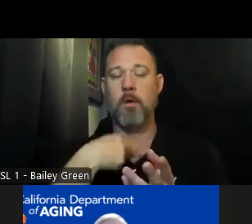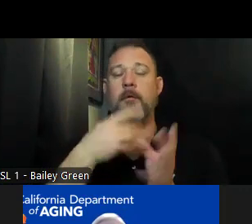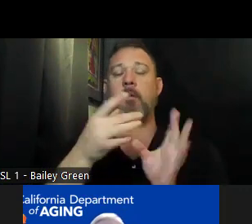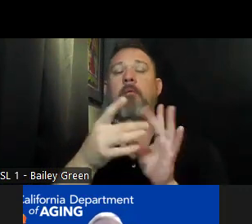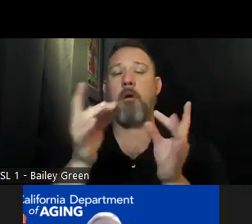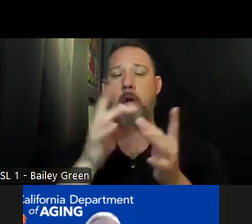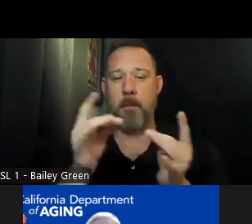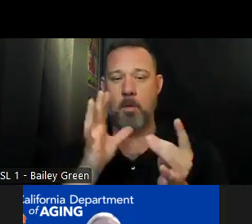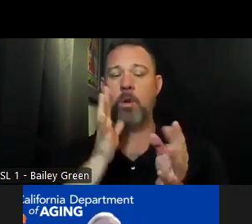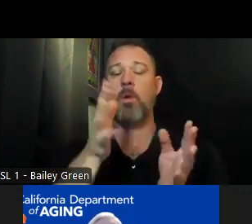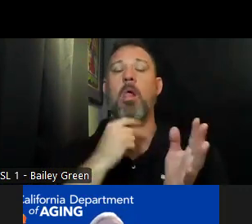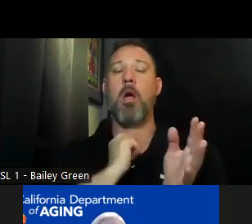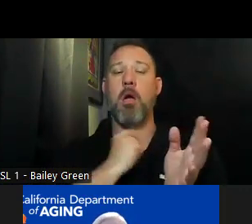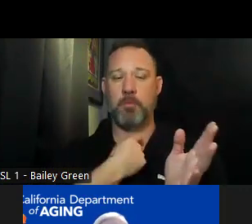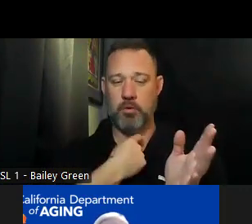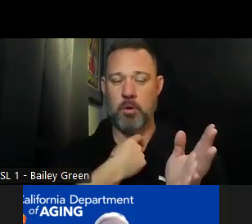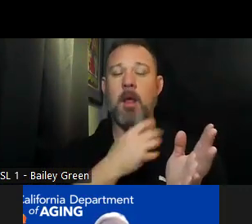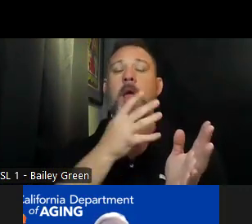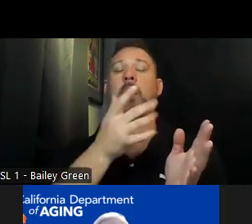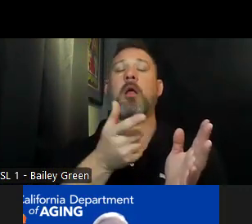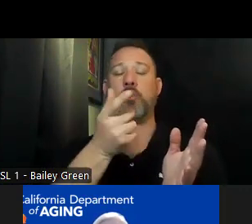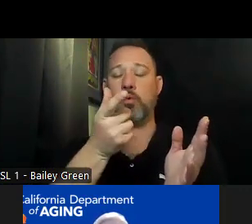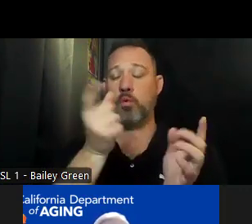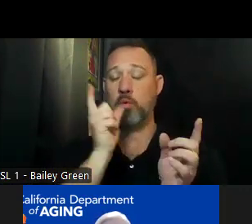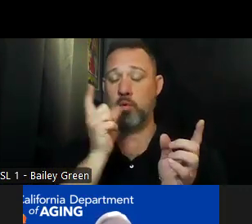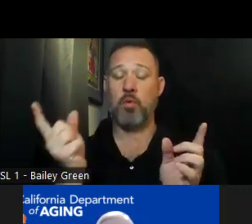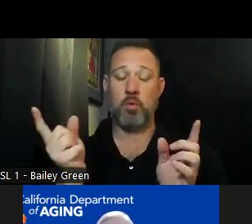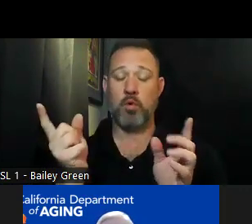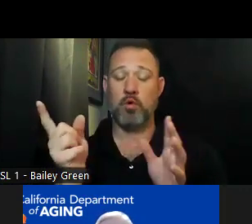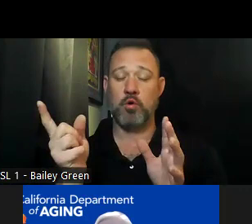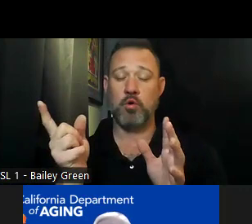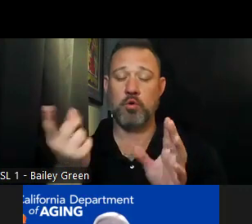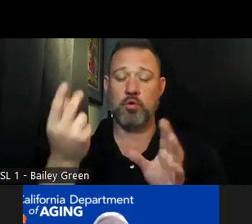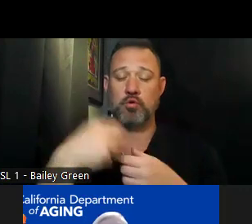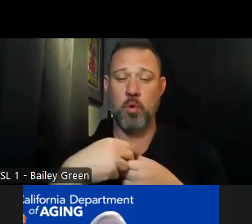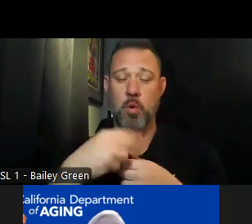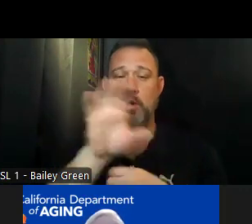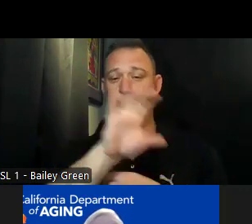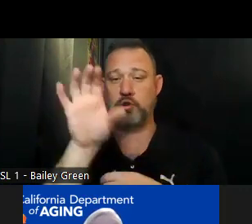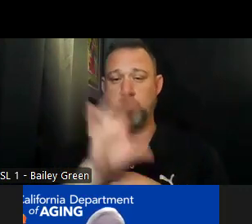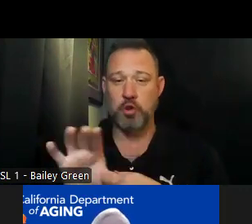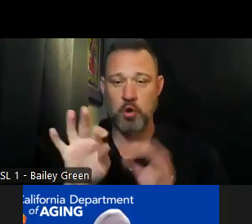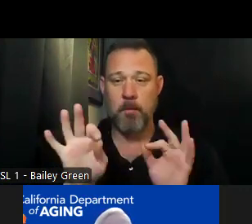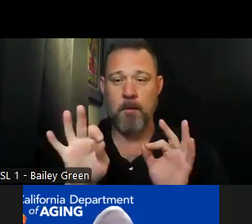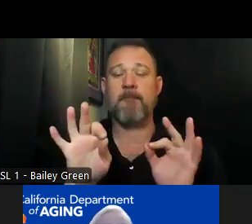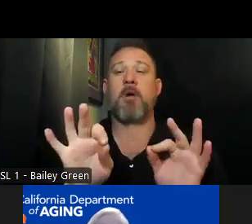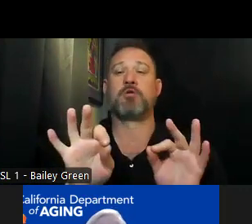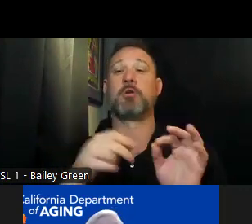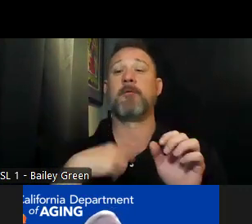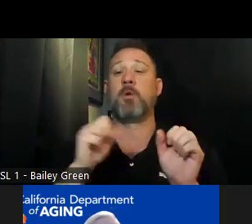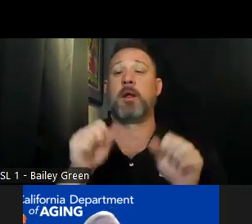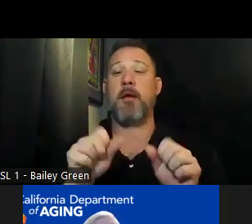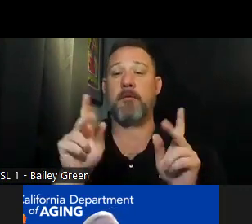we will unmute your line. And for those of you attending via the Zoom webinar function, and if we can have